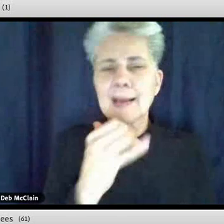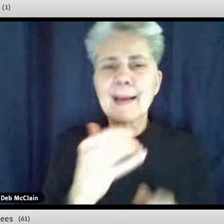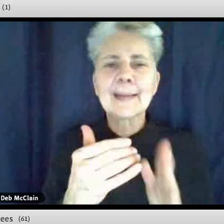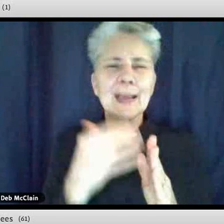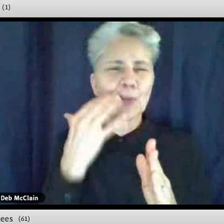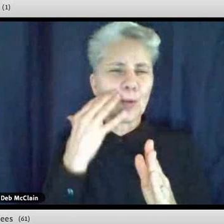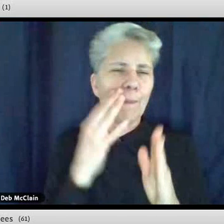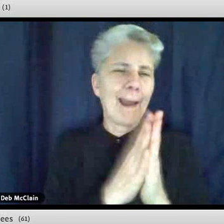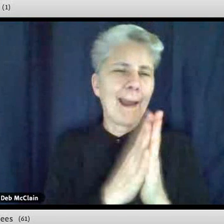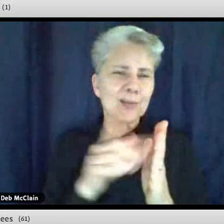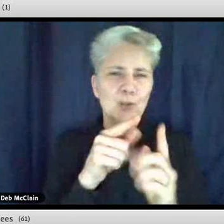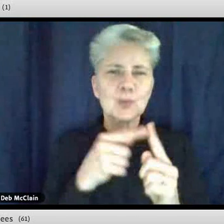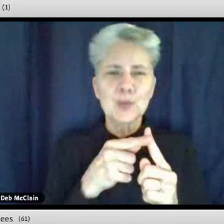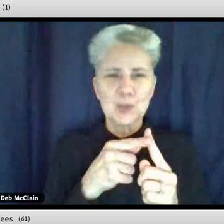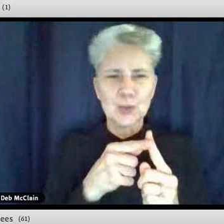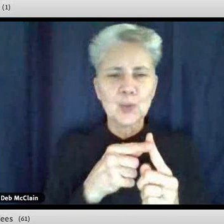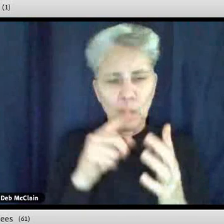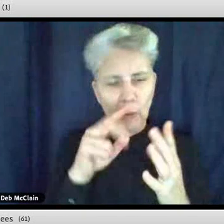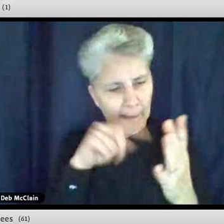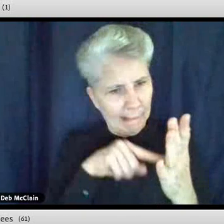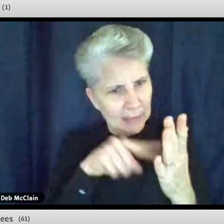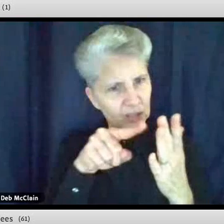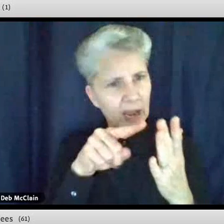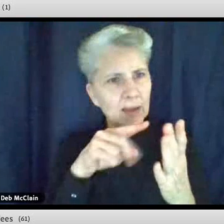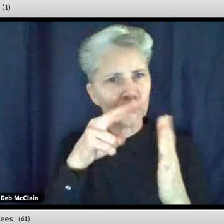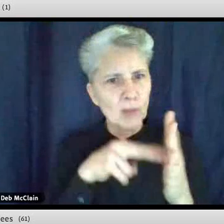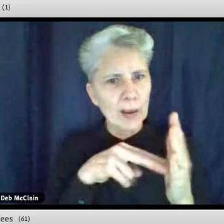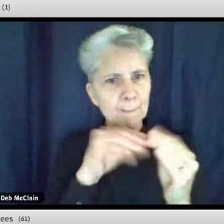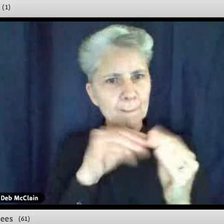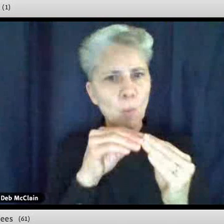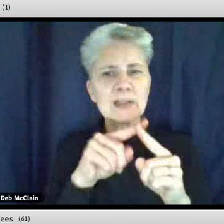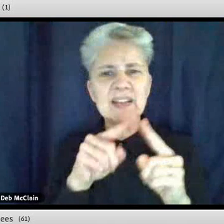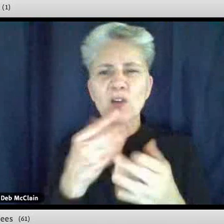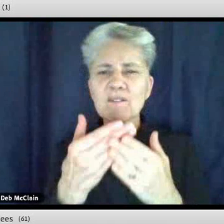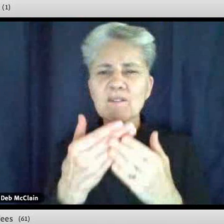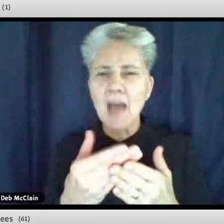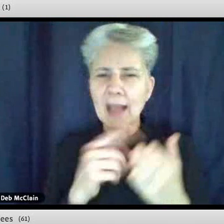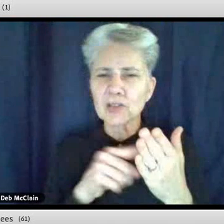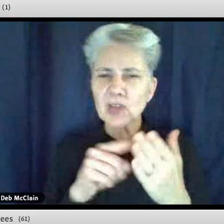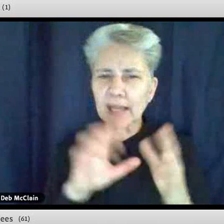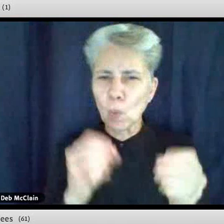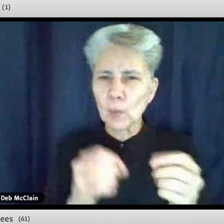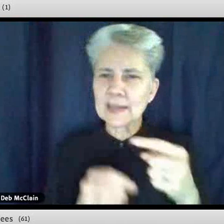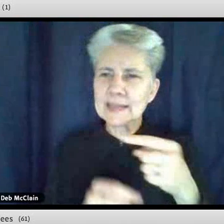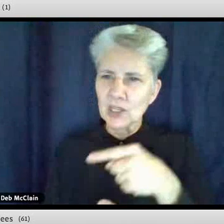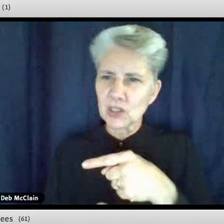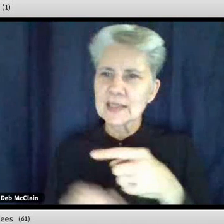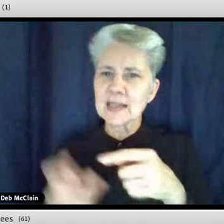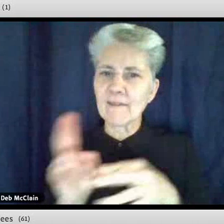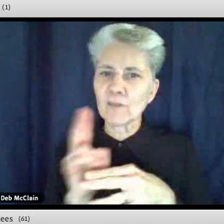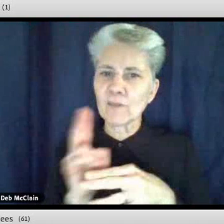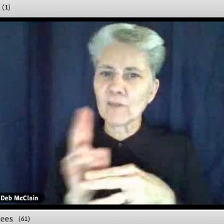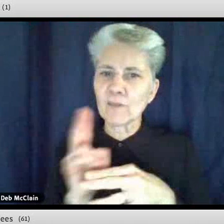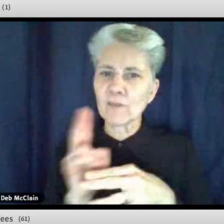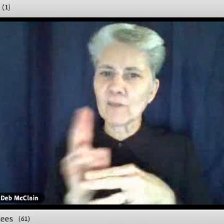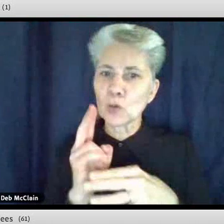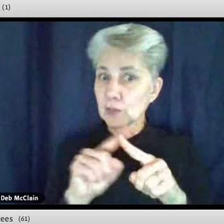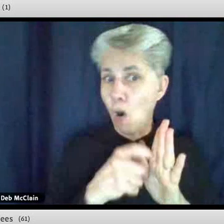test for coronavirus. That's false. And again, it'll ask you to click to read more. You'll see they've got